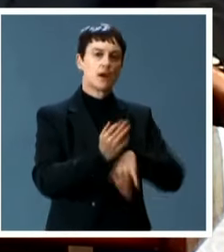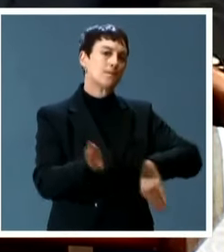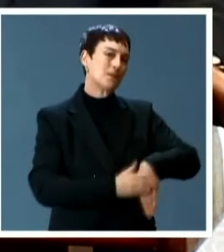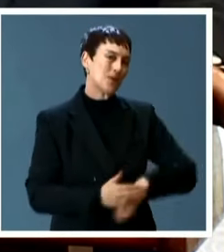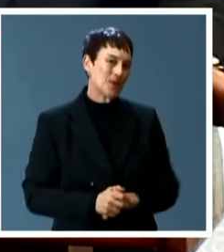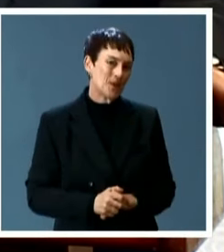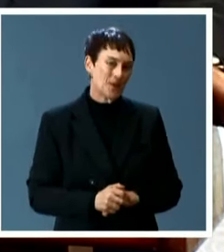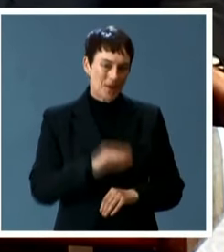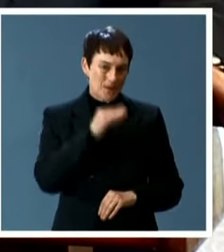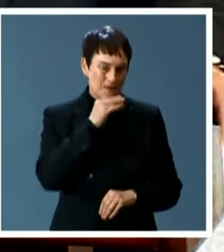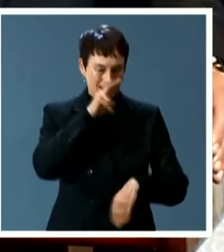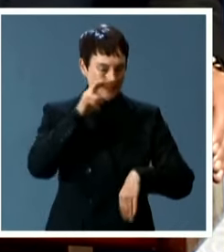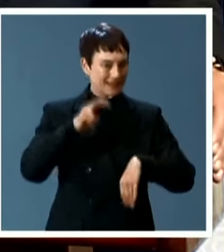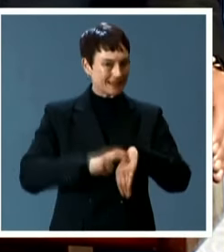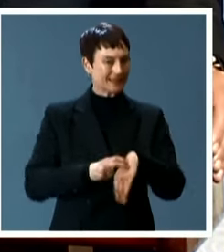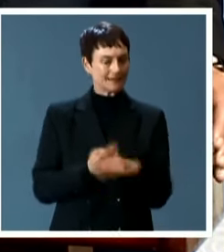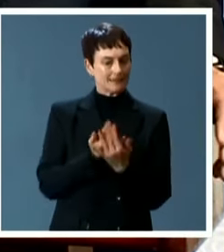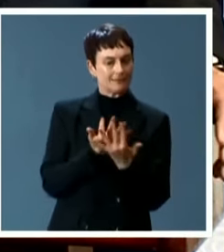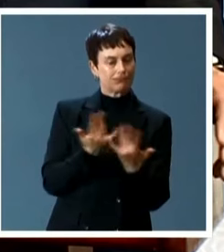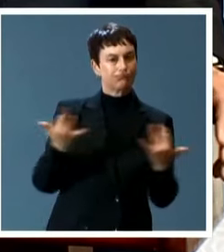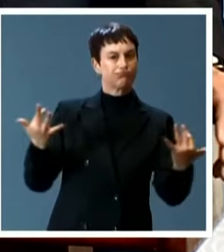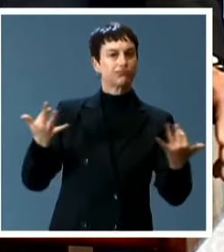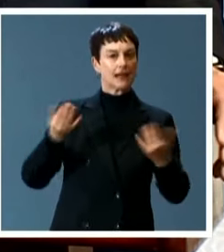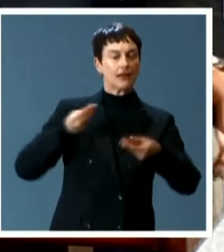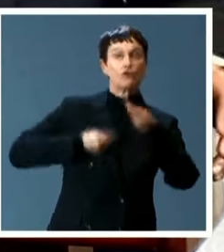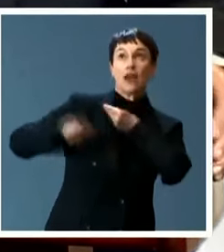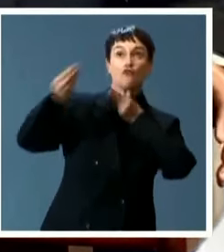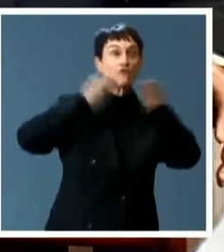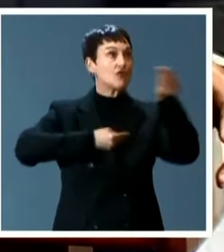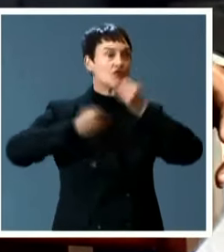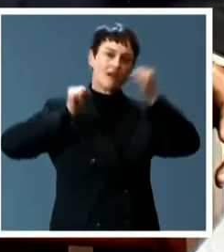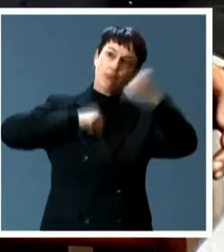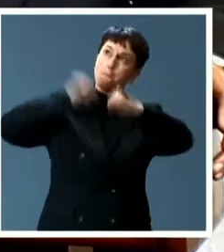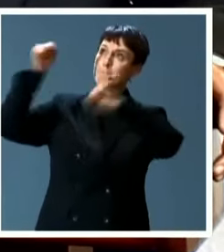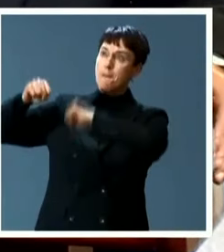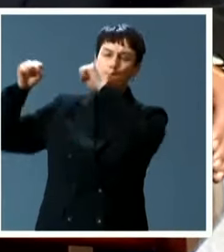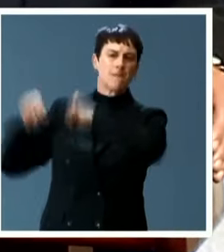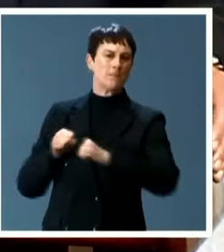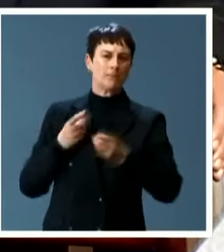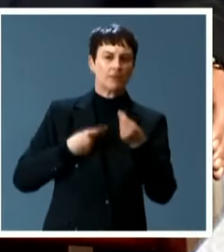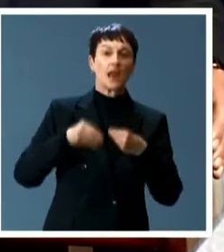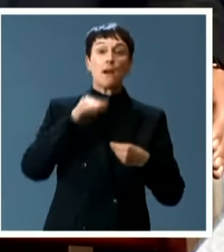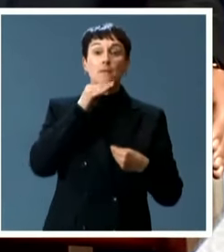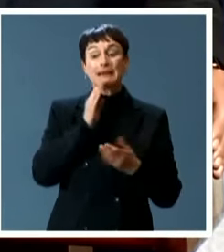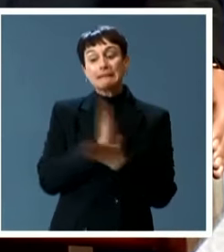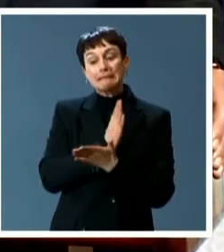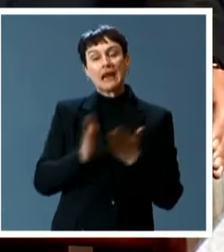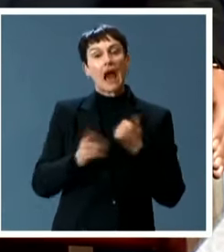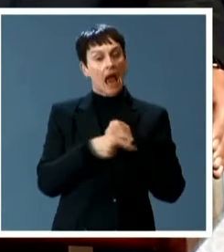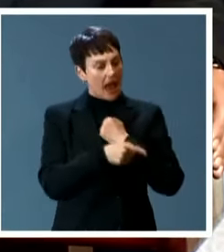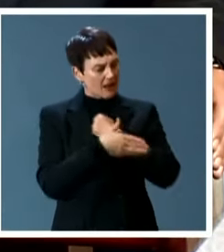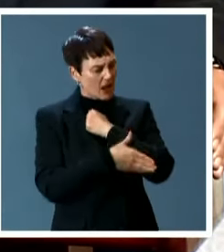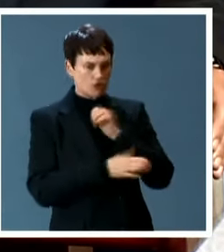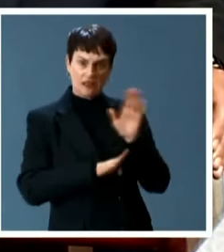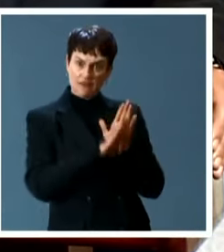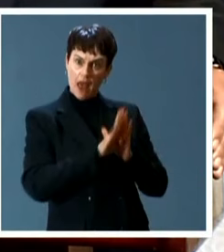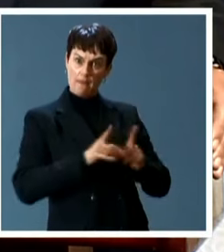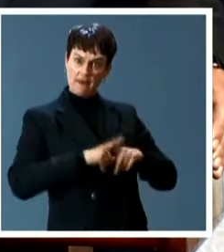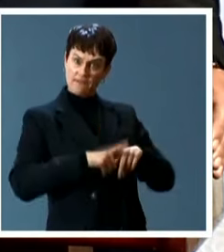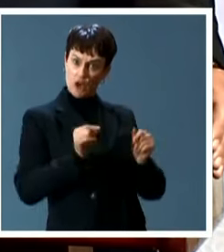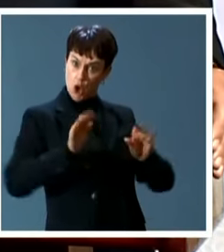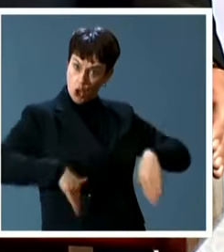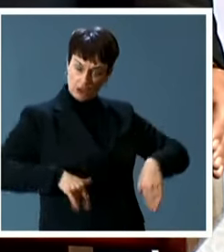balanced multilateral trading system that enables developing countries to move up global value chains. Illicit